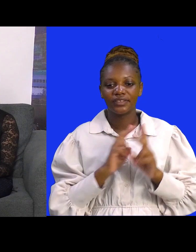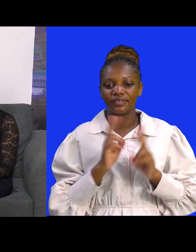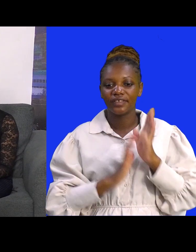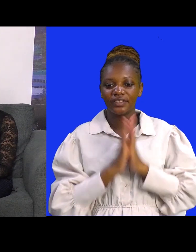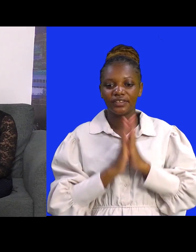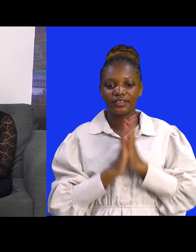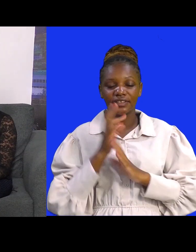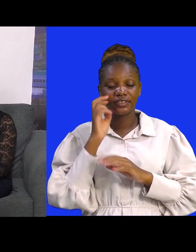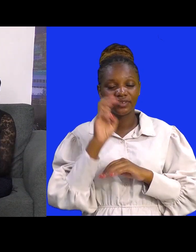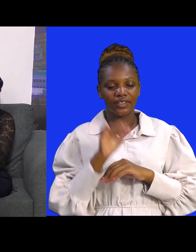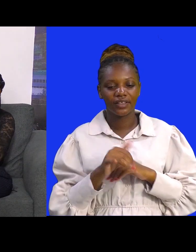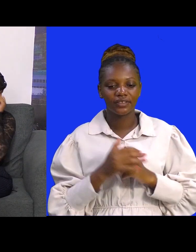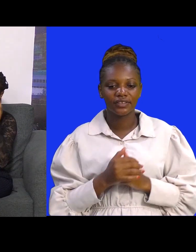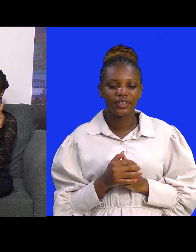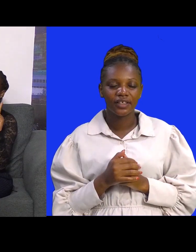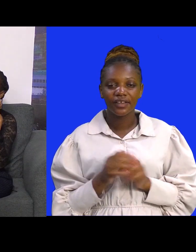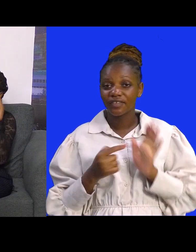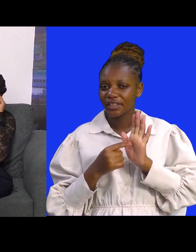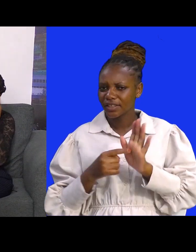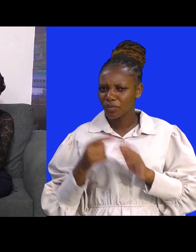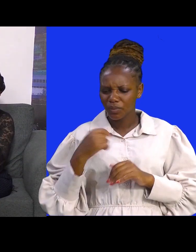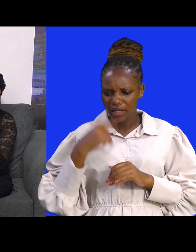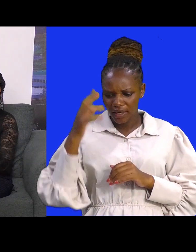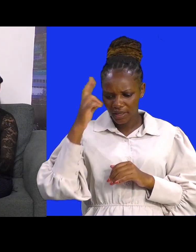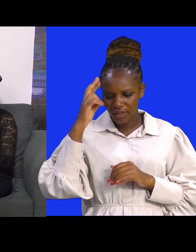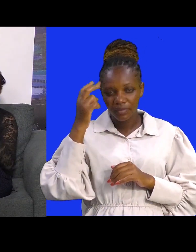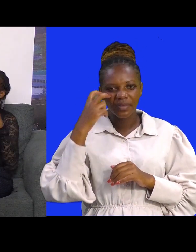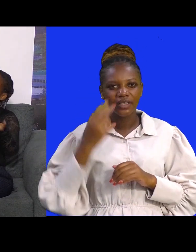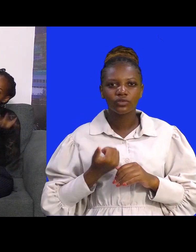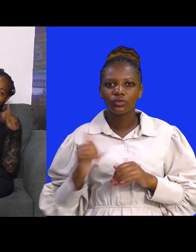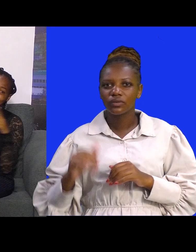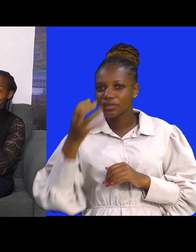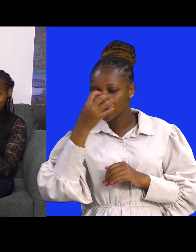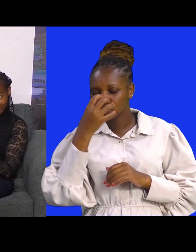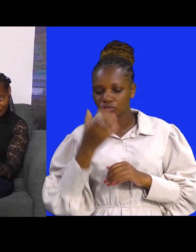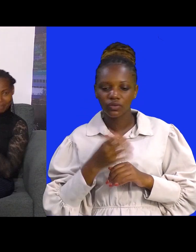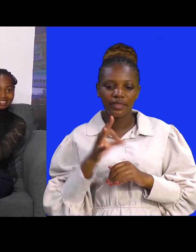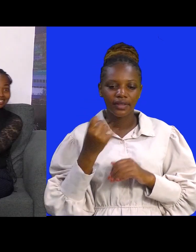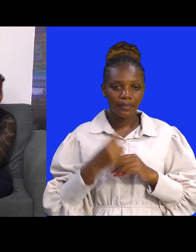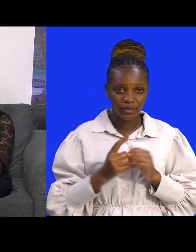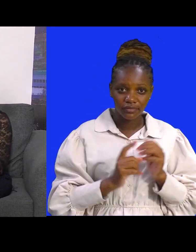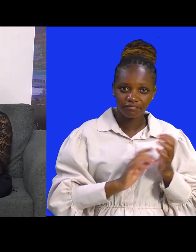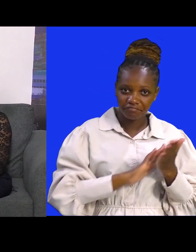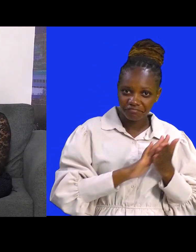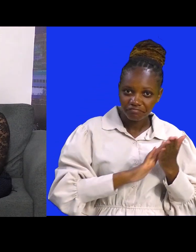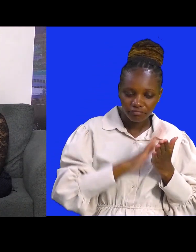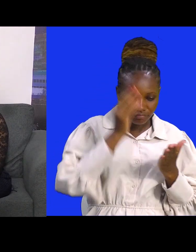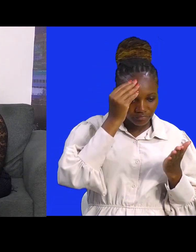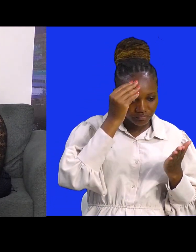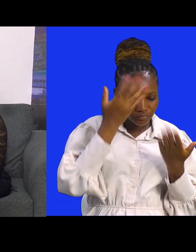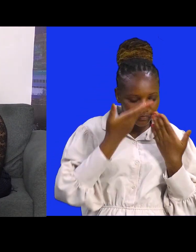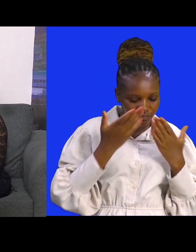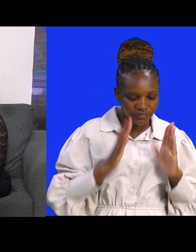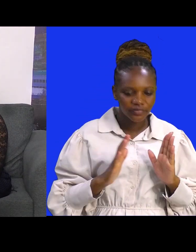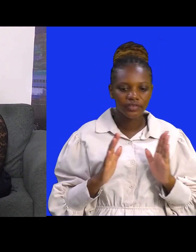basics. It's quite interesting to see. Like I saw the Charlene Ruto did it in 3 months, and